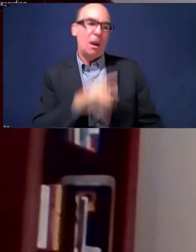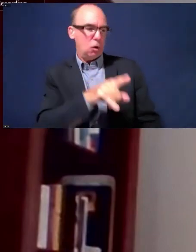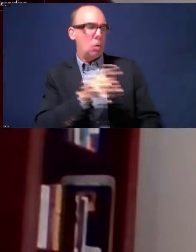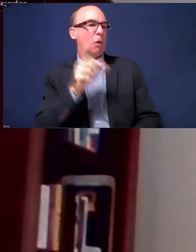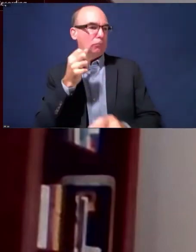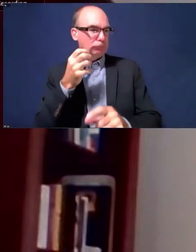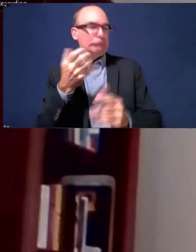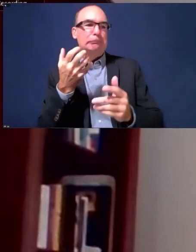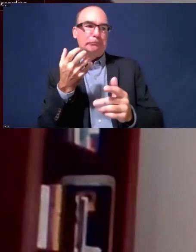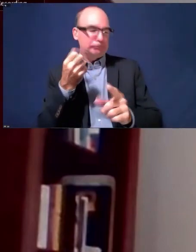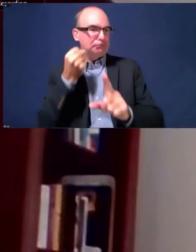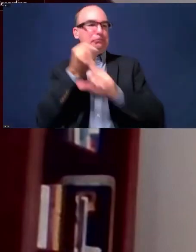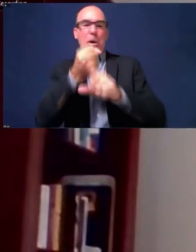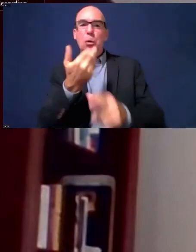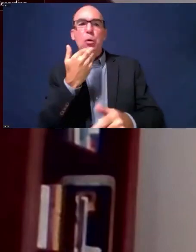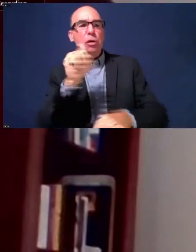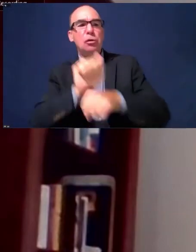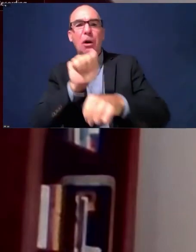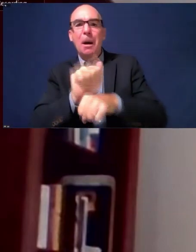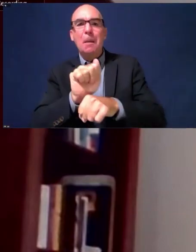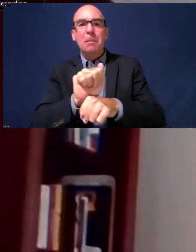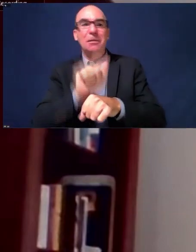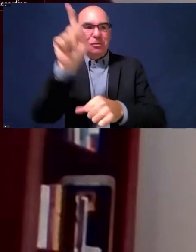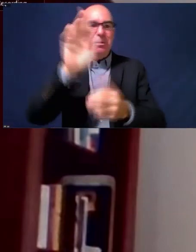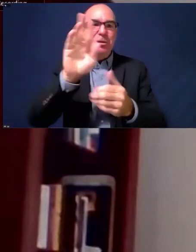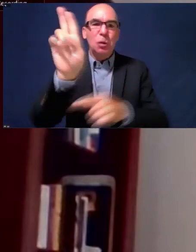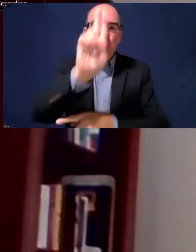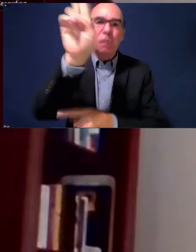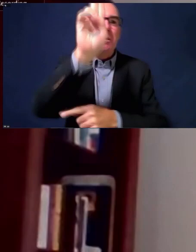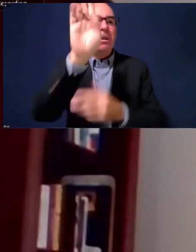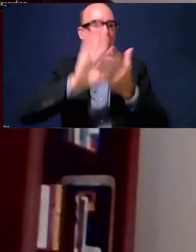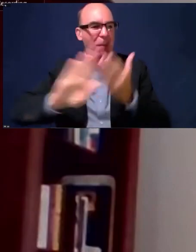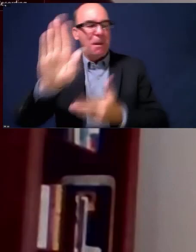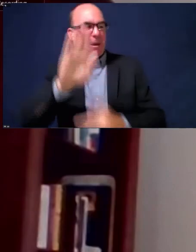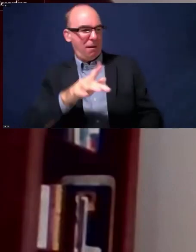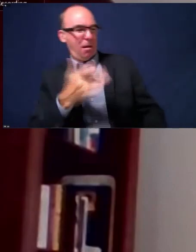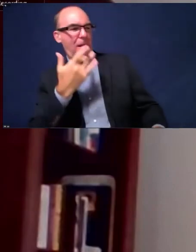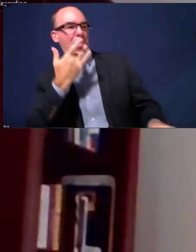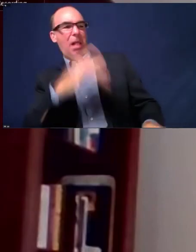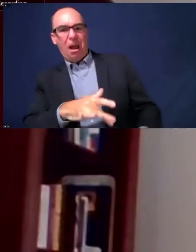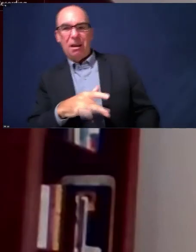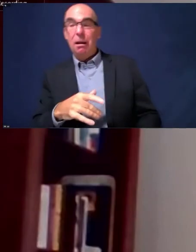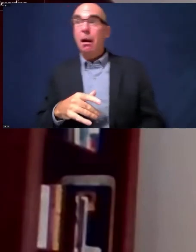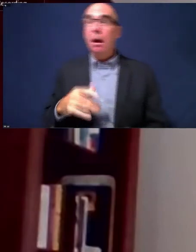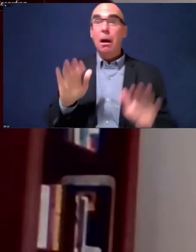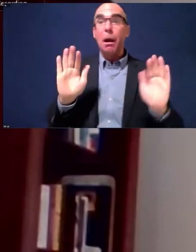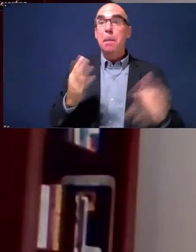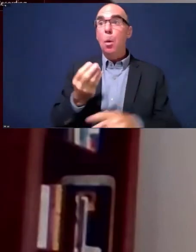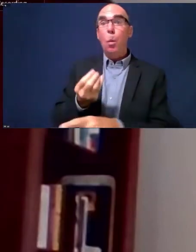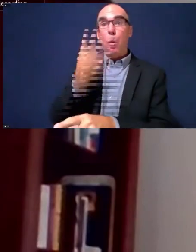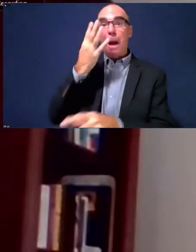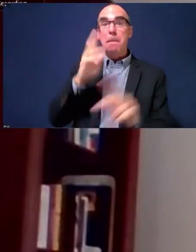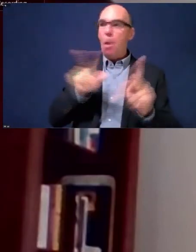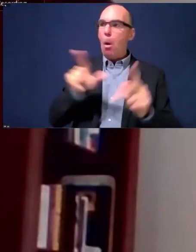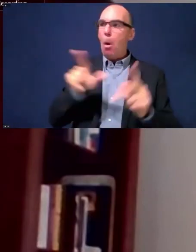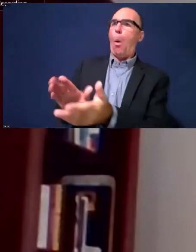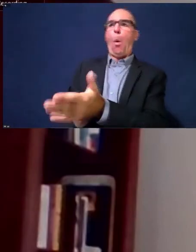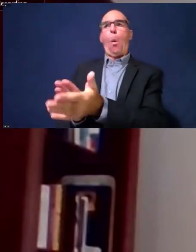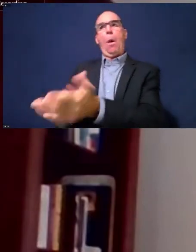very early in my career. I do not recall others in my cohort being told the same as routinely as I